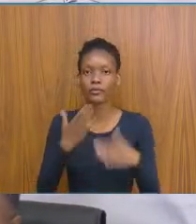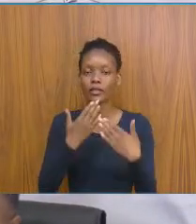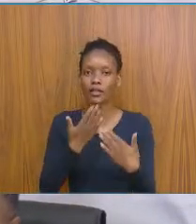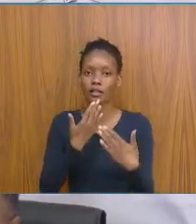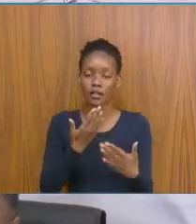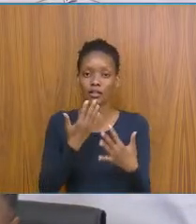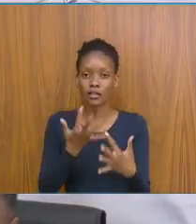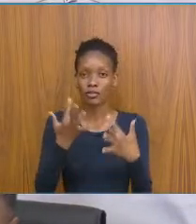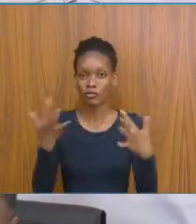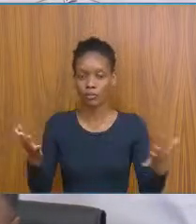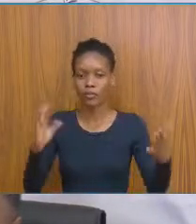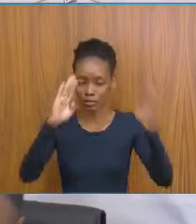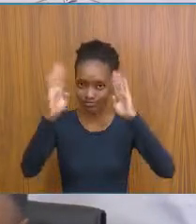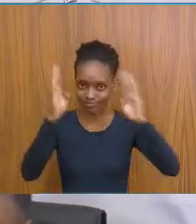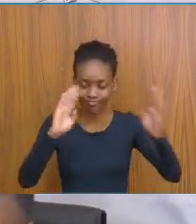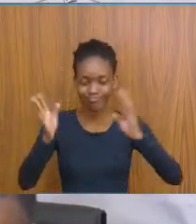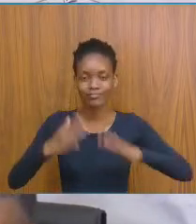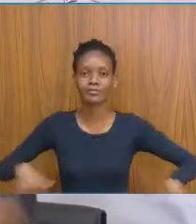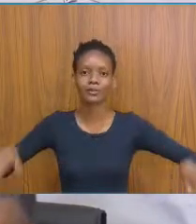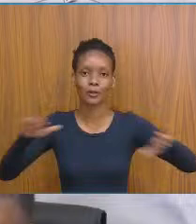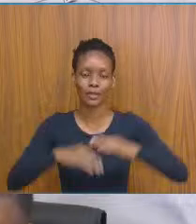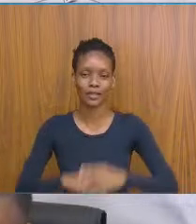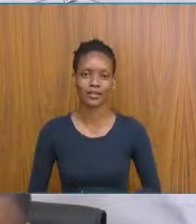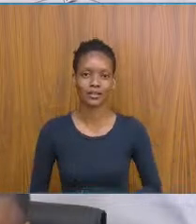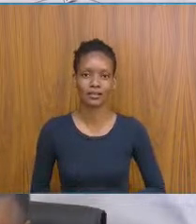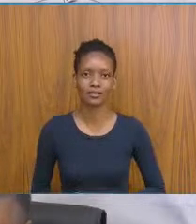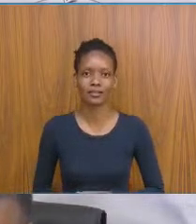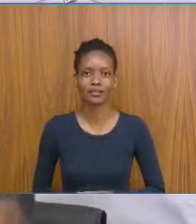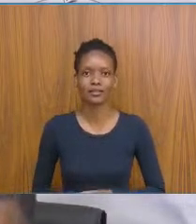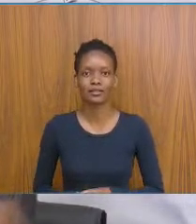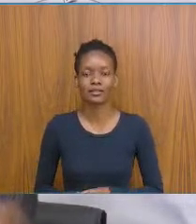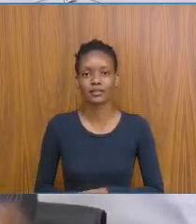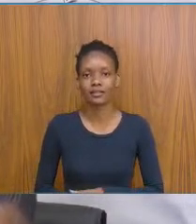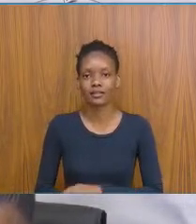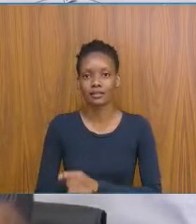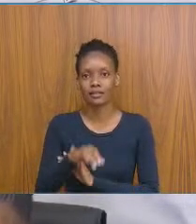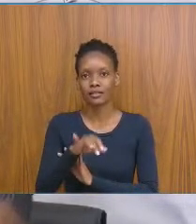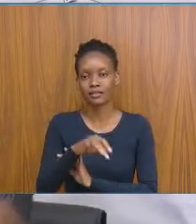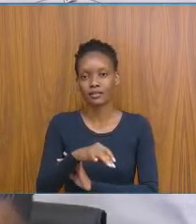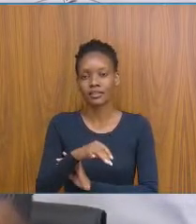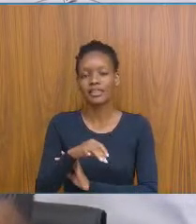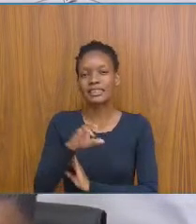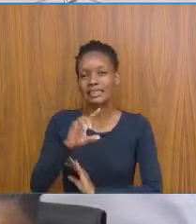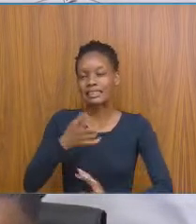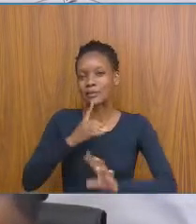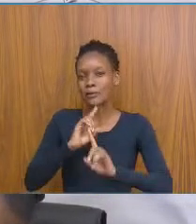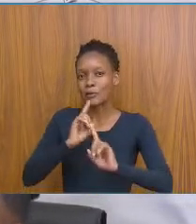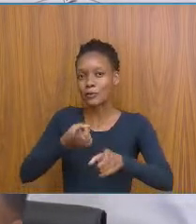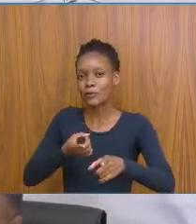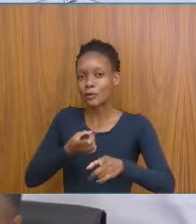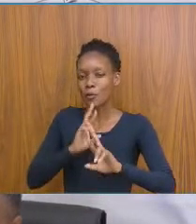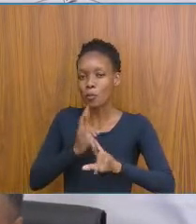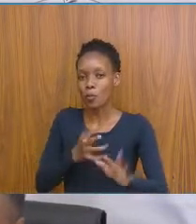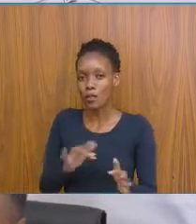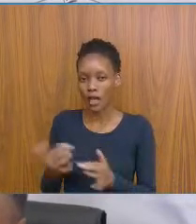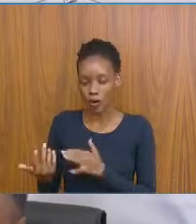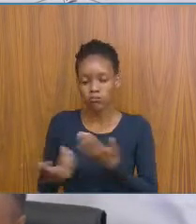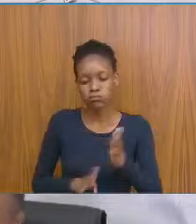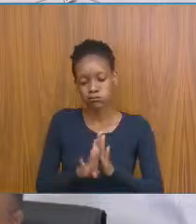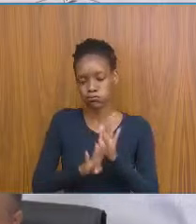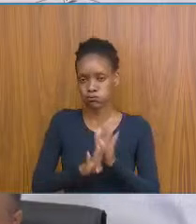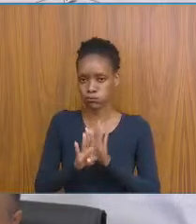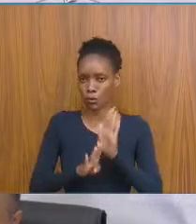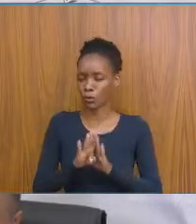Thank you very much, and greetings to everybody. The Electoral Commission reports that a substantial progress has been